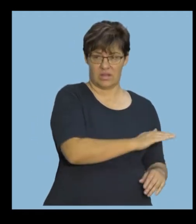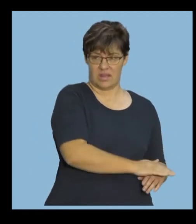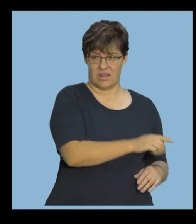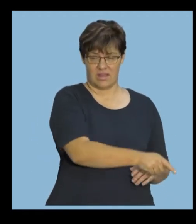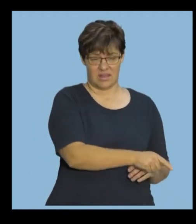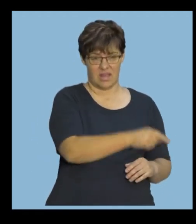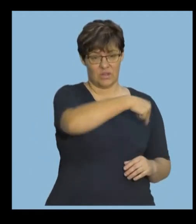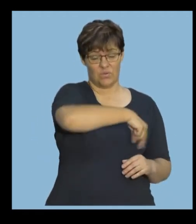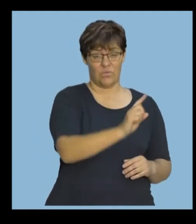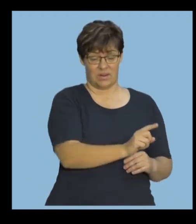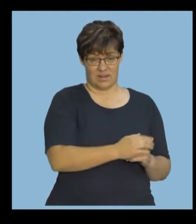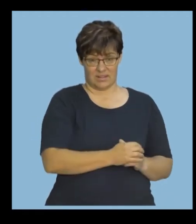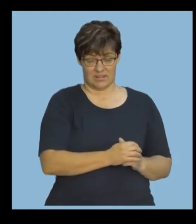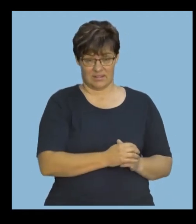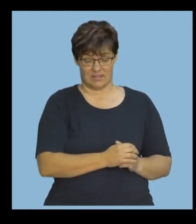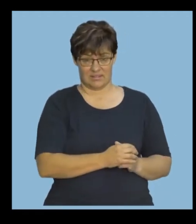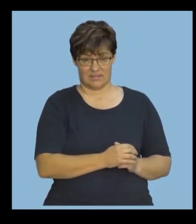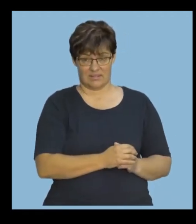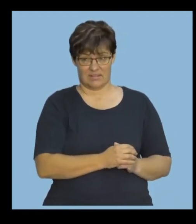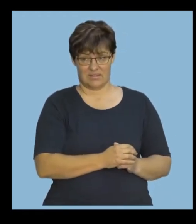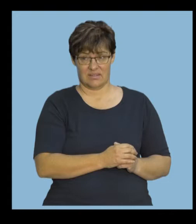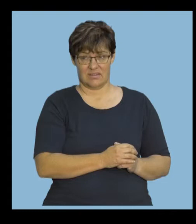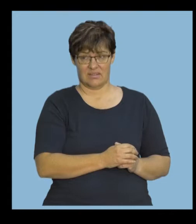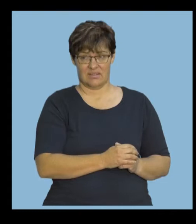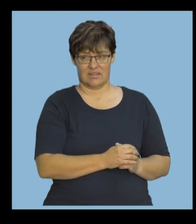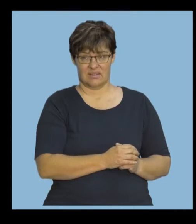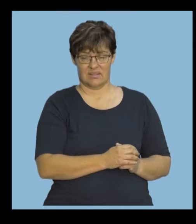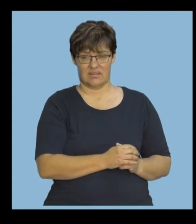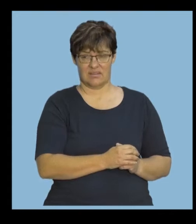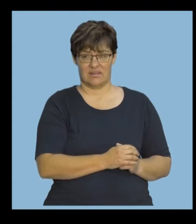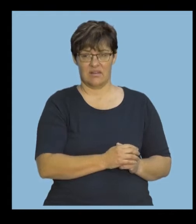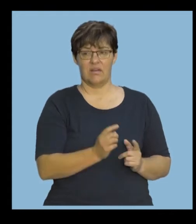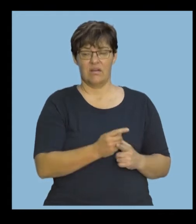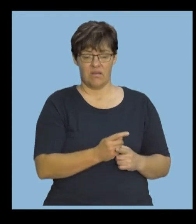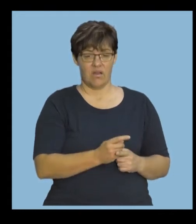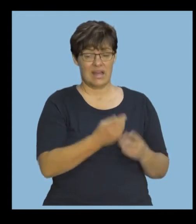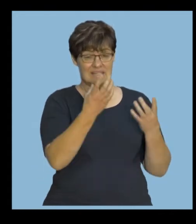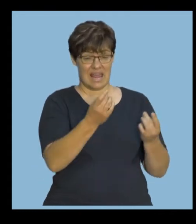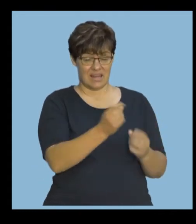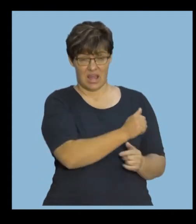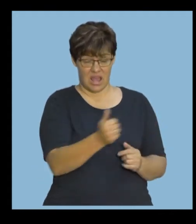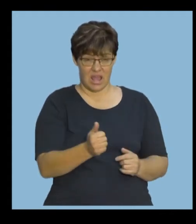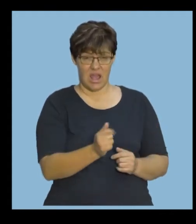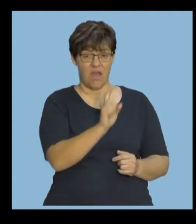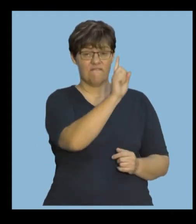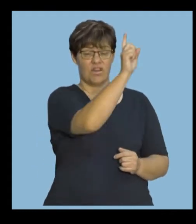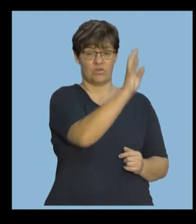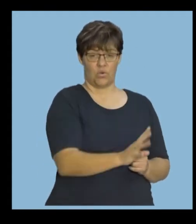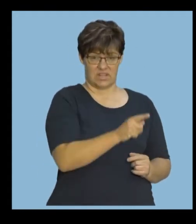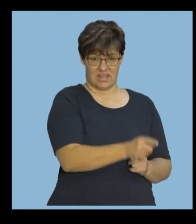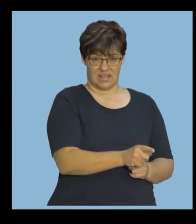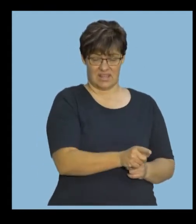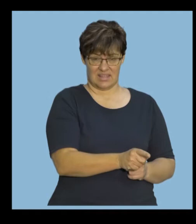the lower quartile. This value lies 1/4 way through the ordered